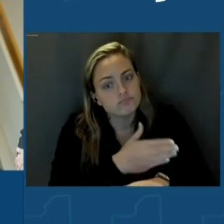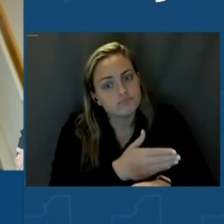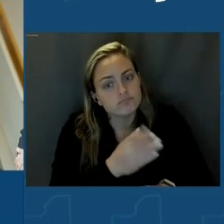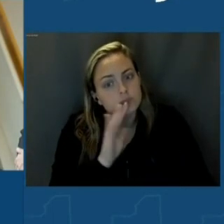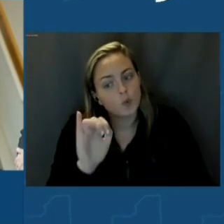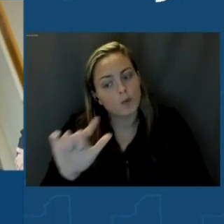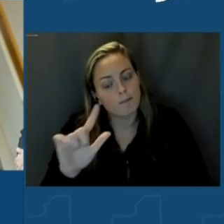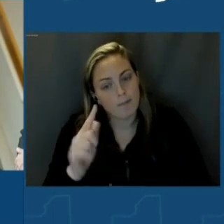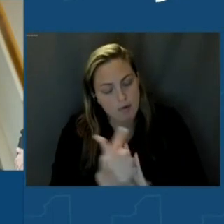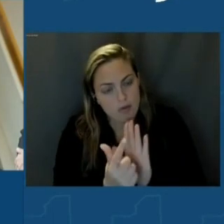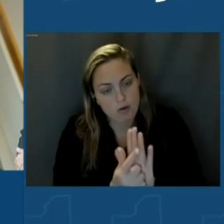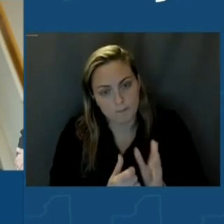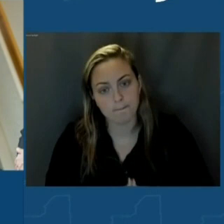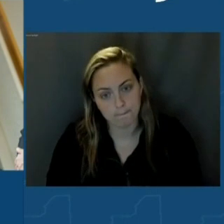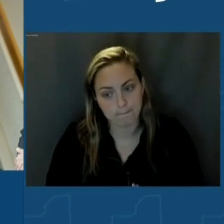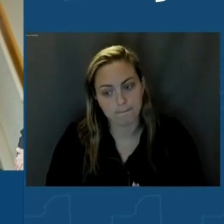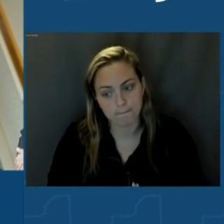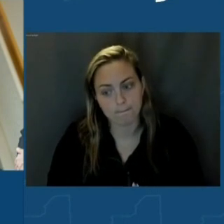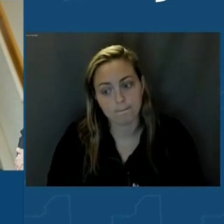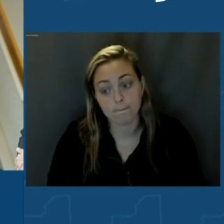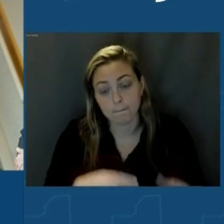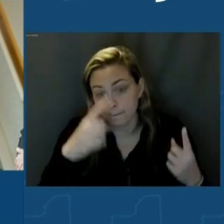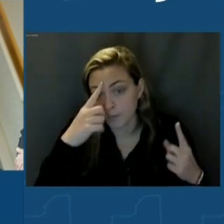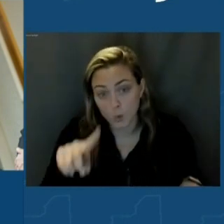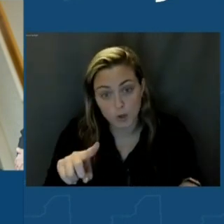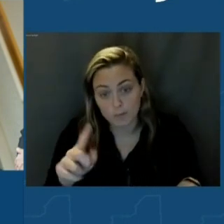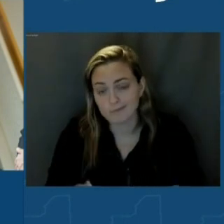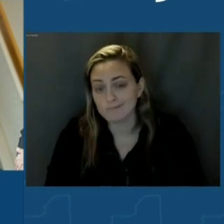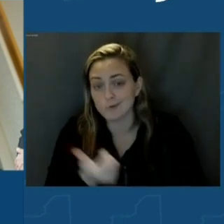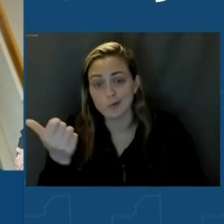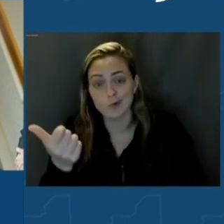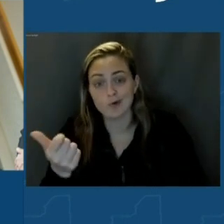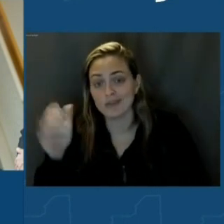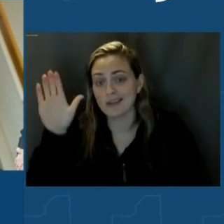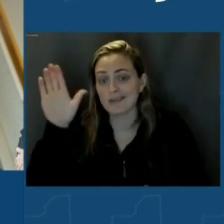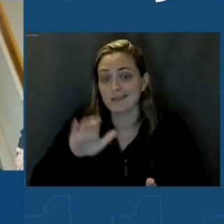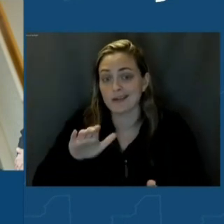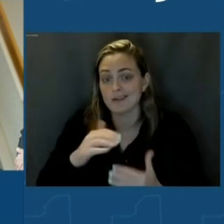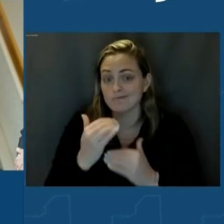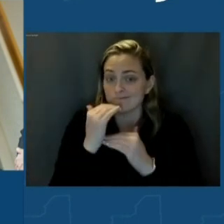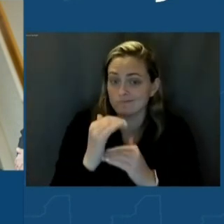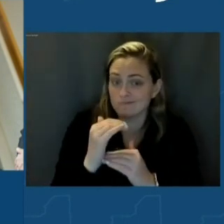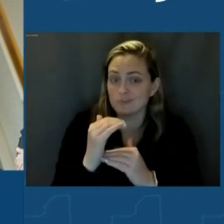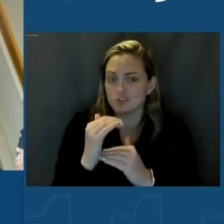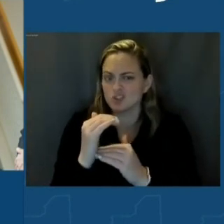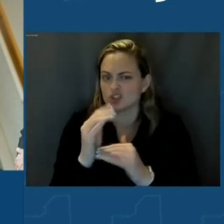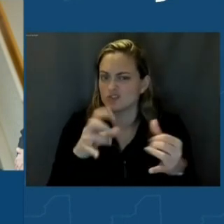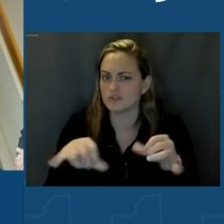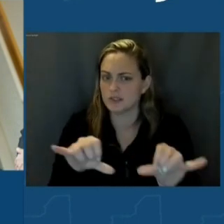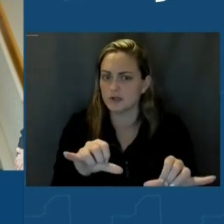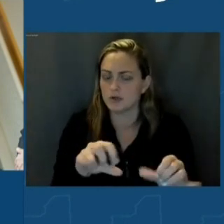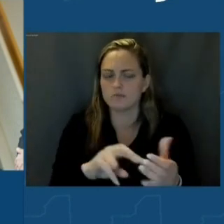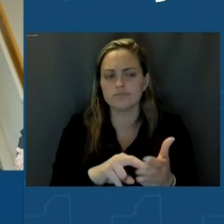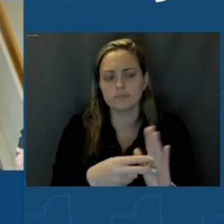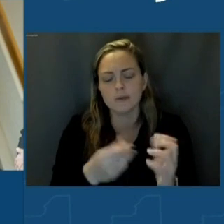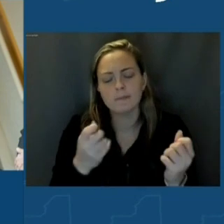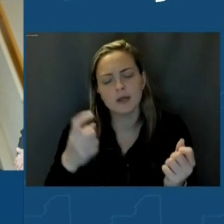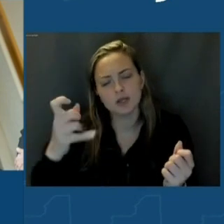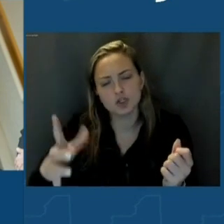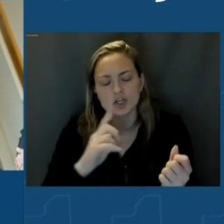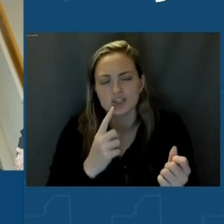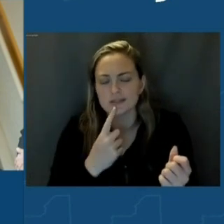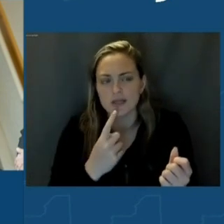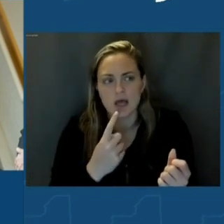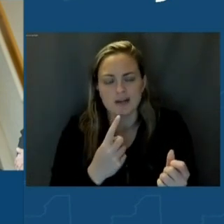laws. The agreement removes what is known as the least restrictive means standard, which many judges have said tied